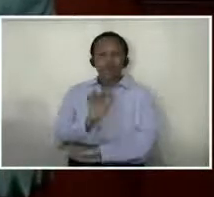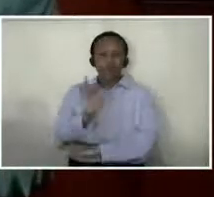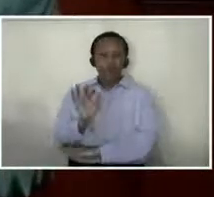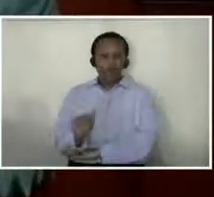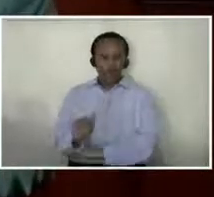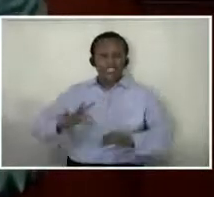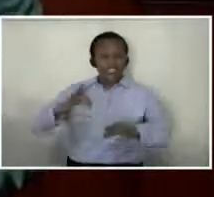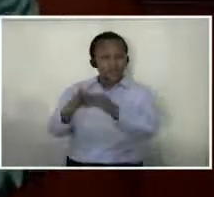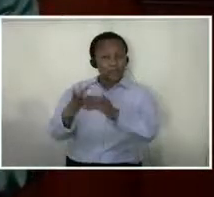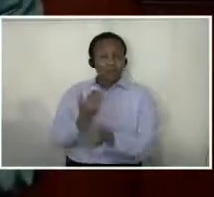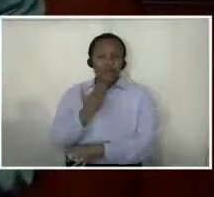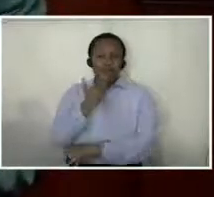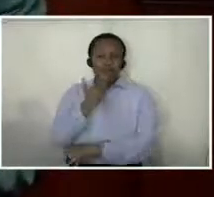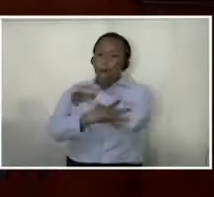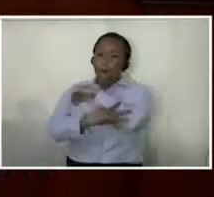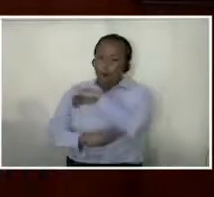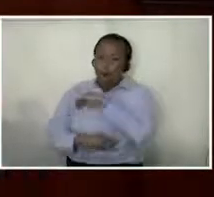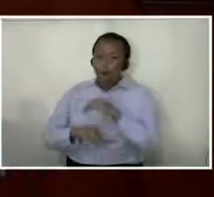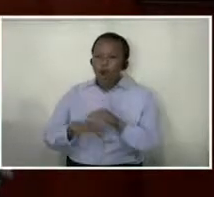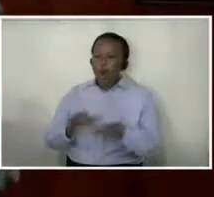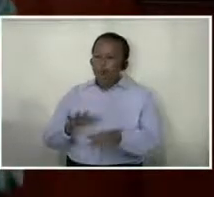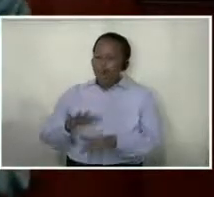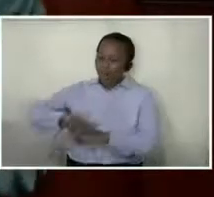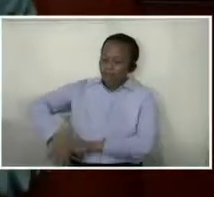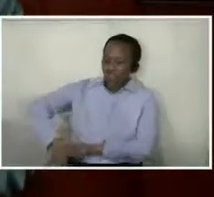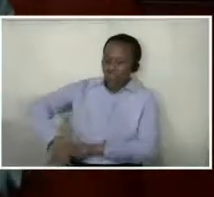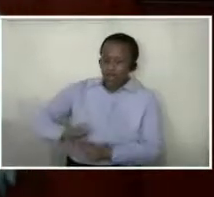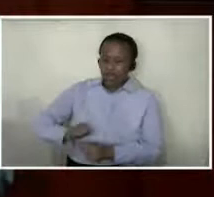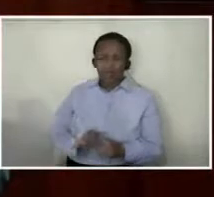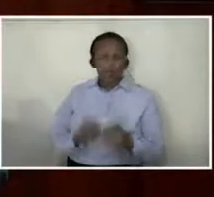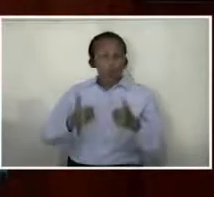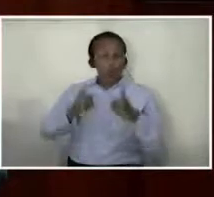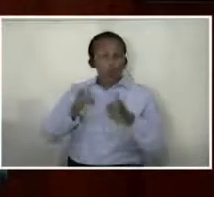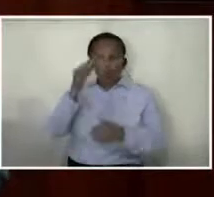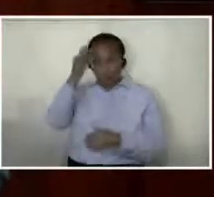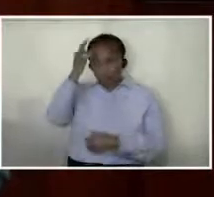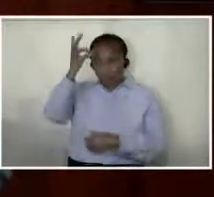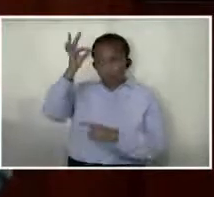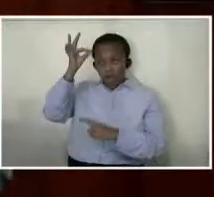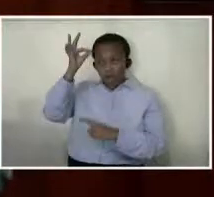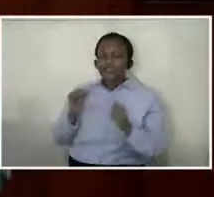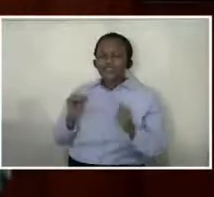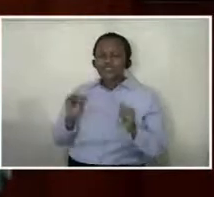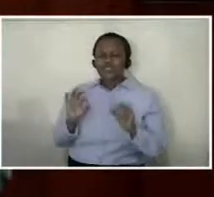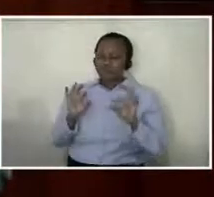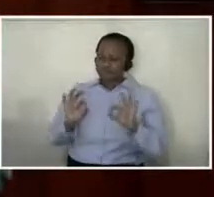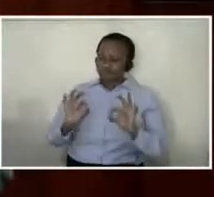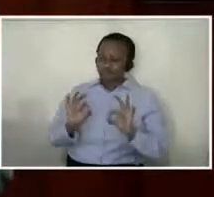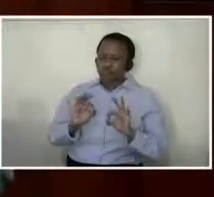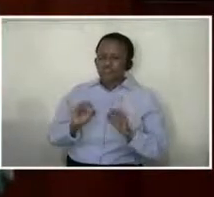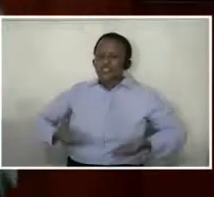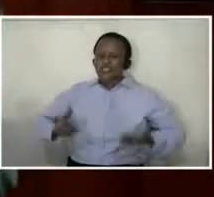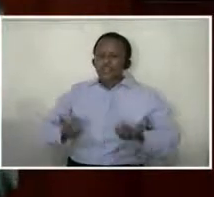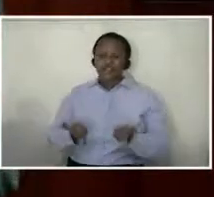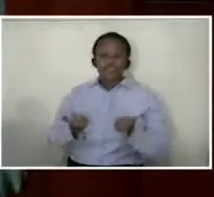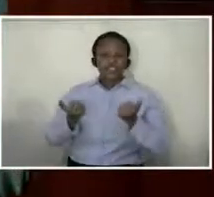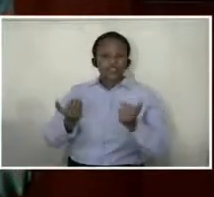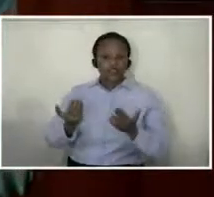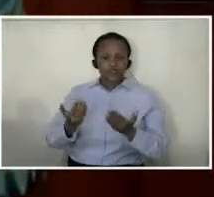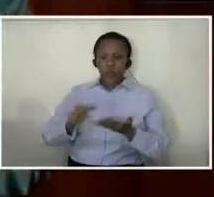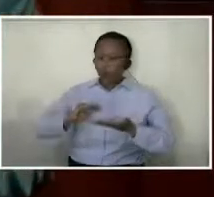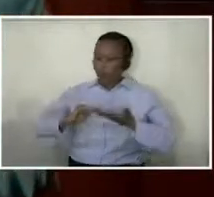the poor and the marginalized. Good governance, efficient service delivery, and